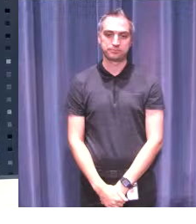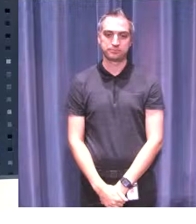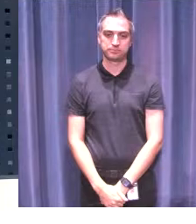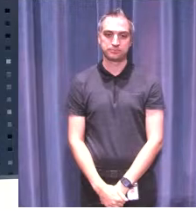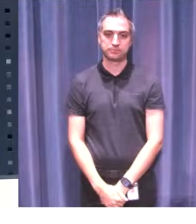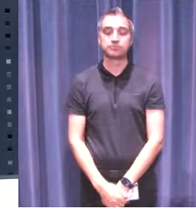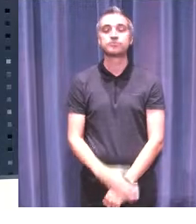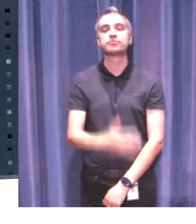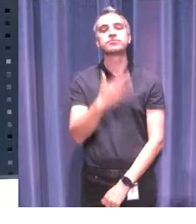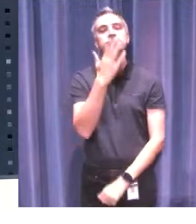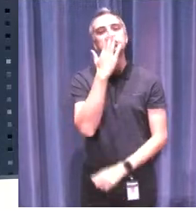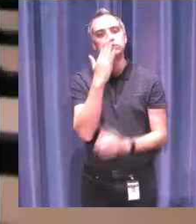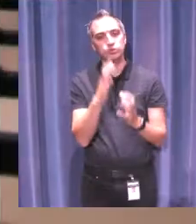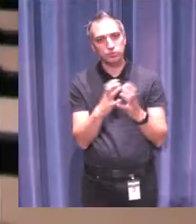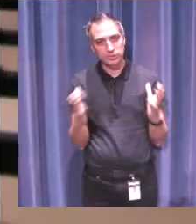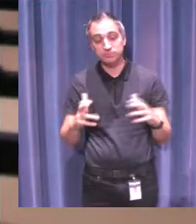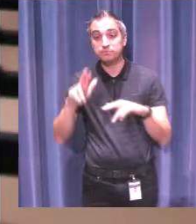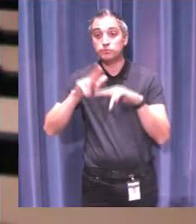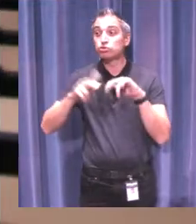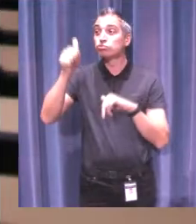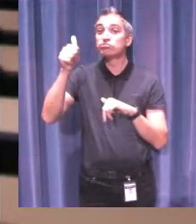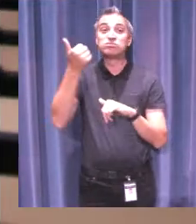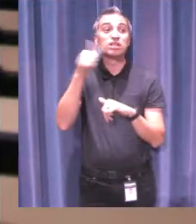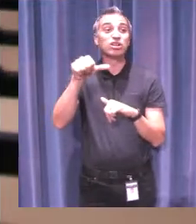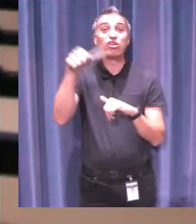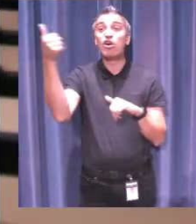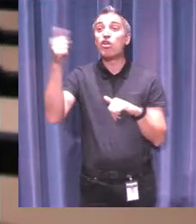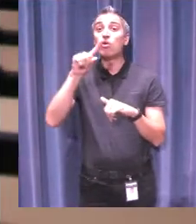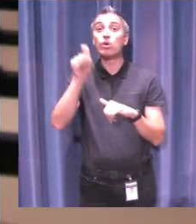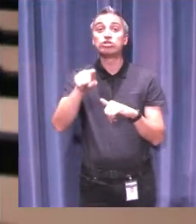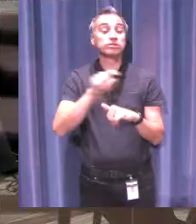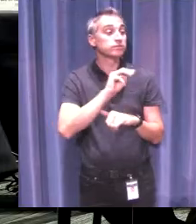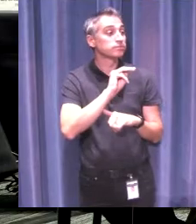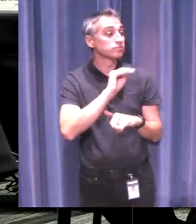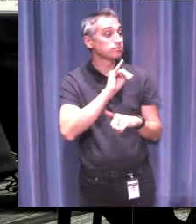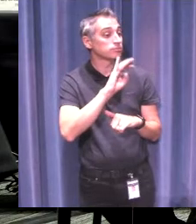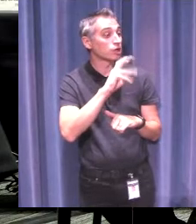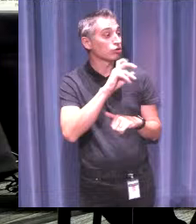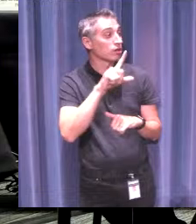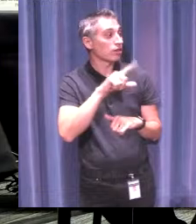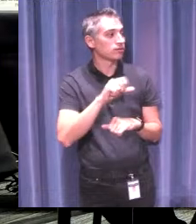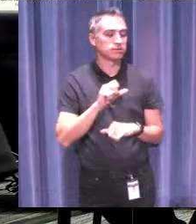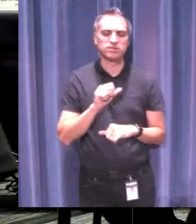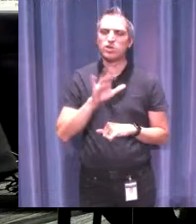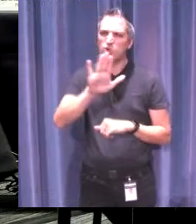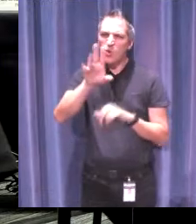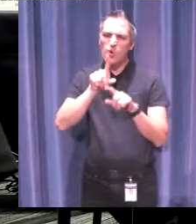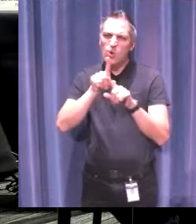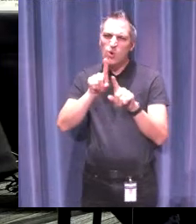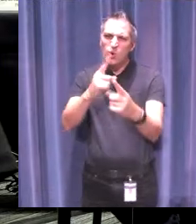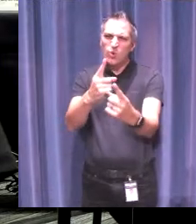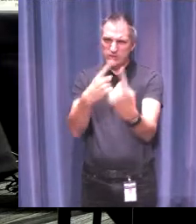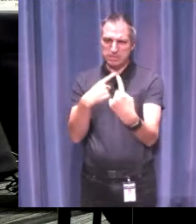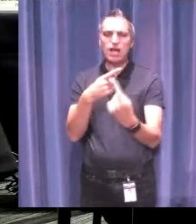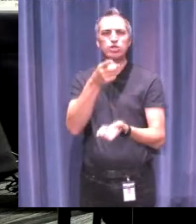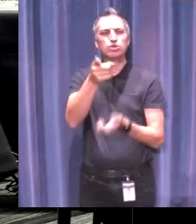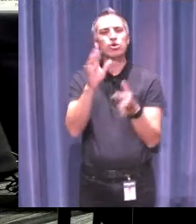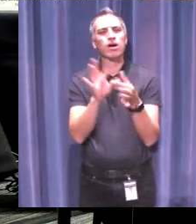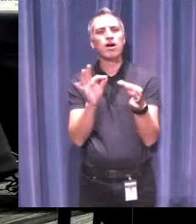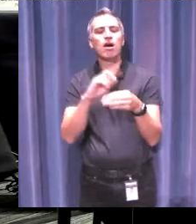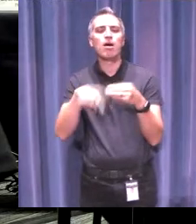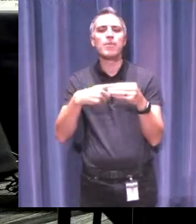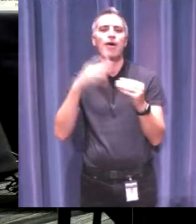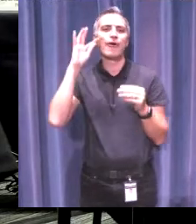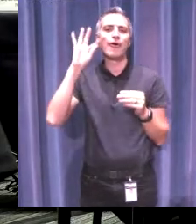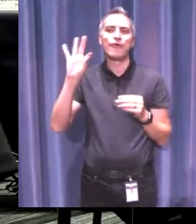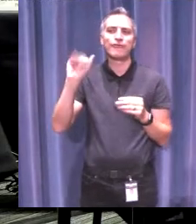Thank you very much. Thank you. Are there any other questions? Michael, you have one. Yeah. So in your response, you talked about meeting with faculty